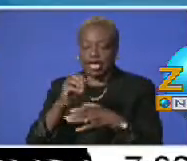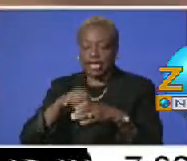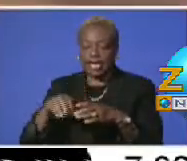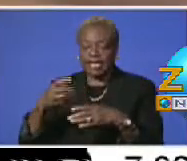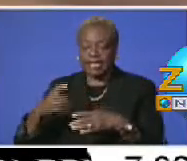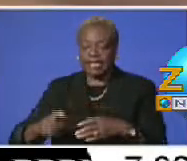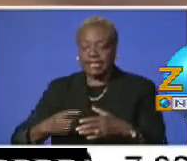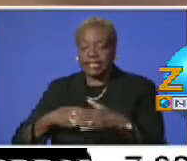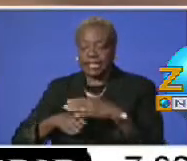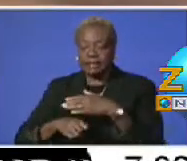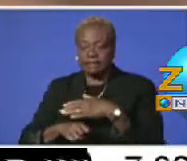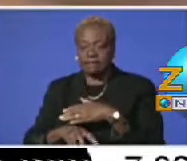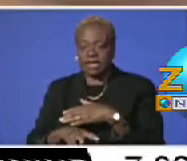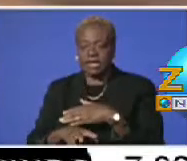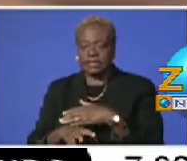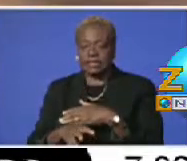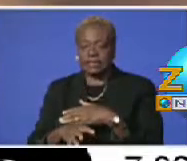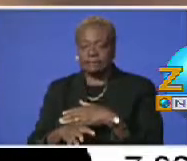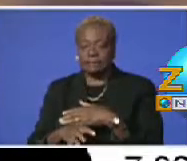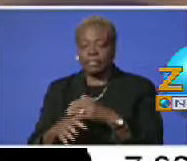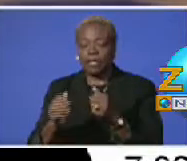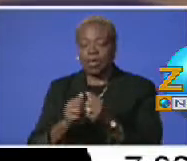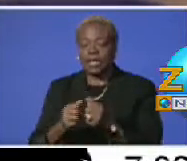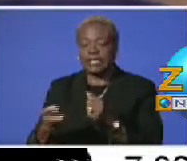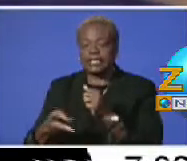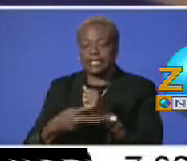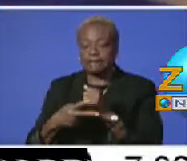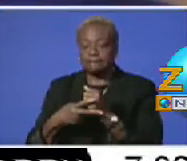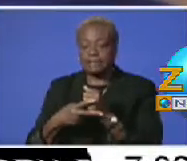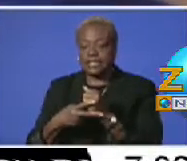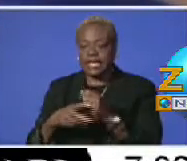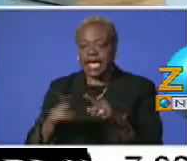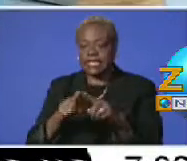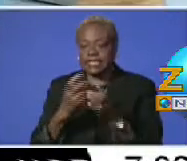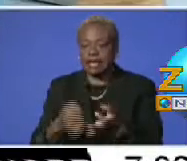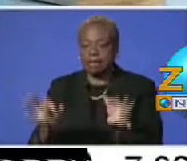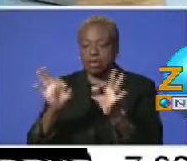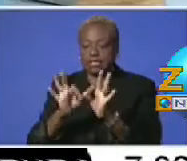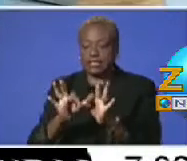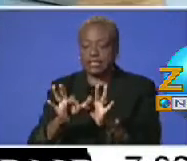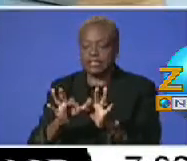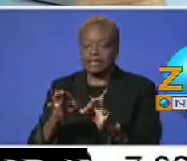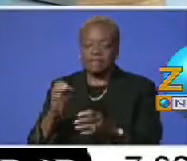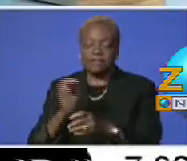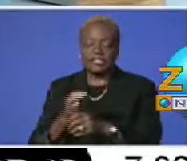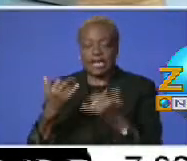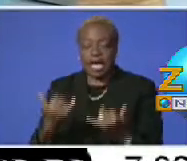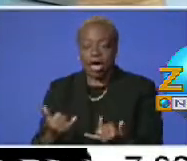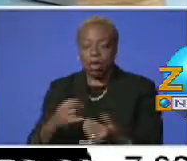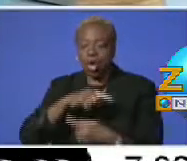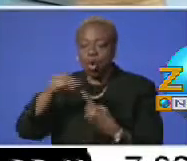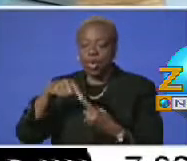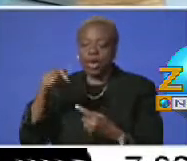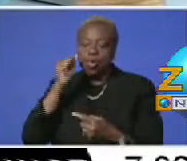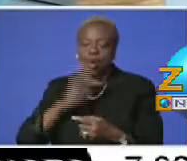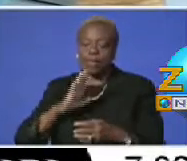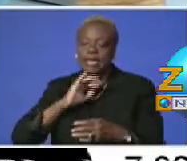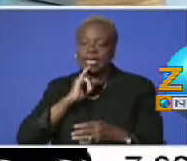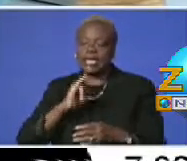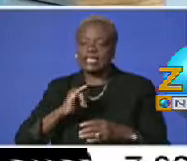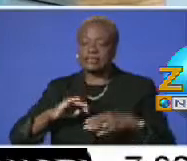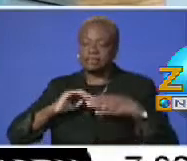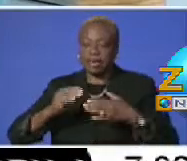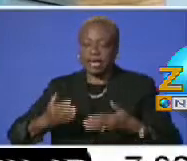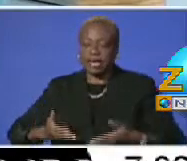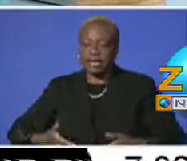new norm and requirements with safety as a paramount feature. Now, when a woman is pregnant, especially if